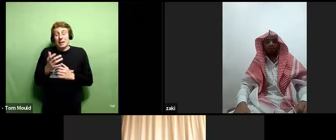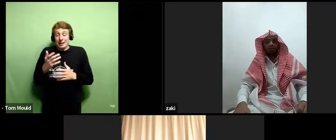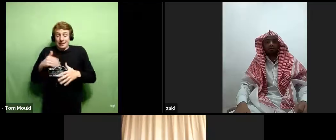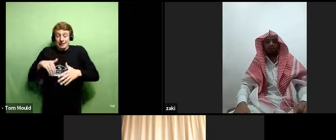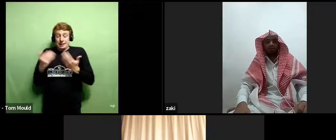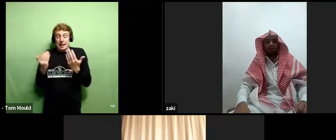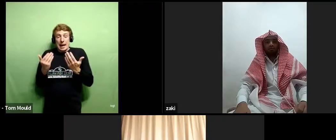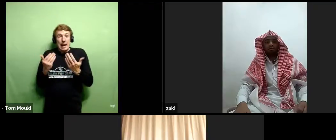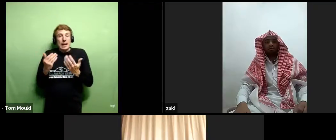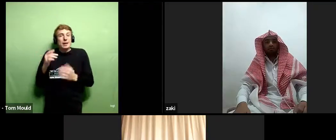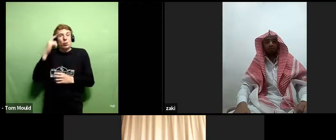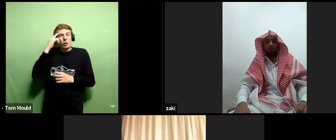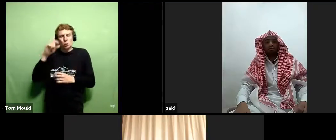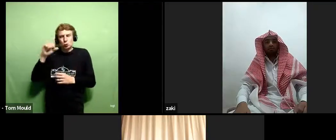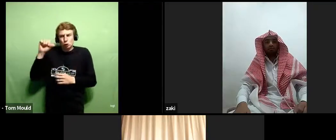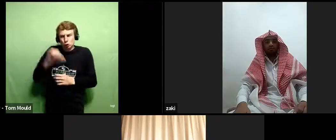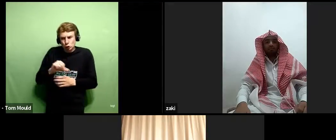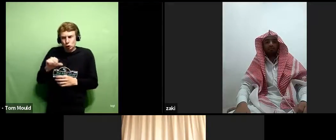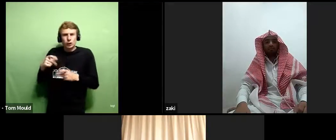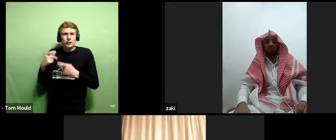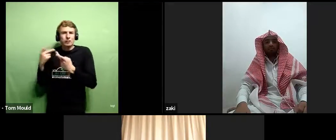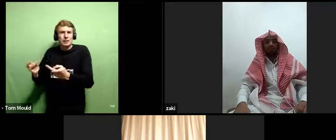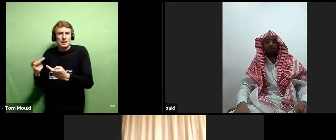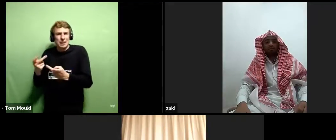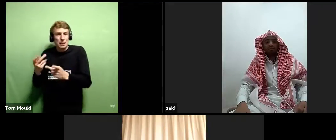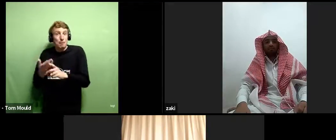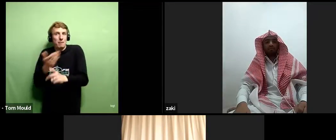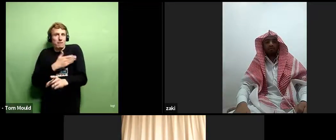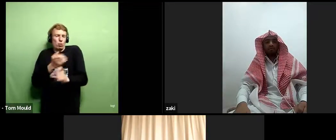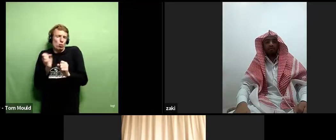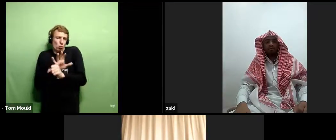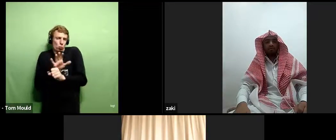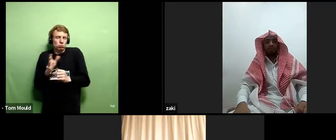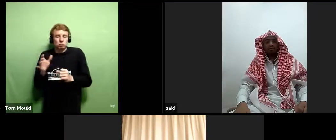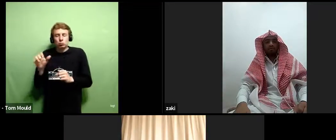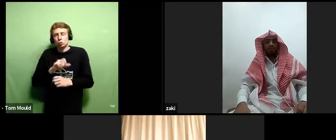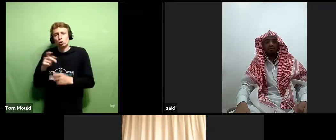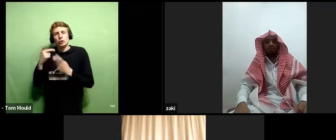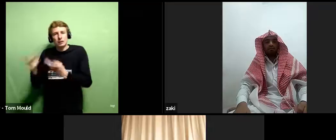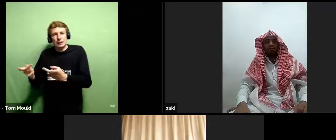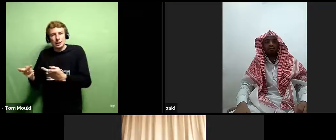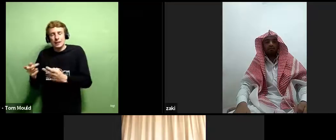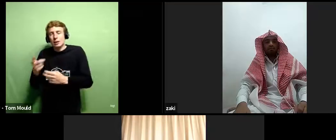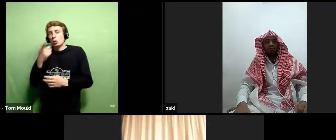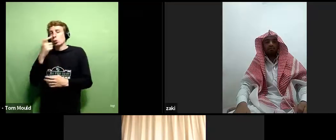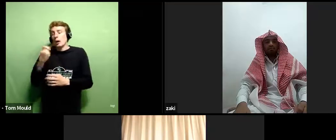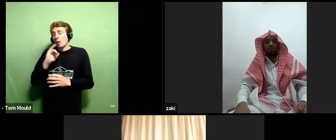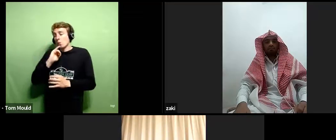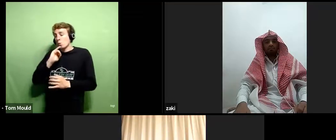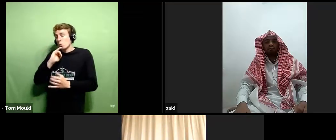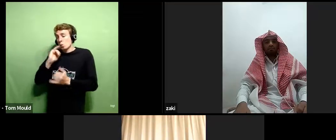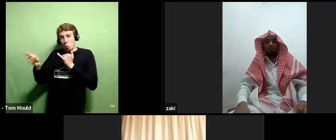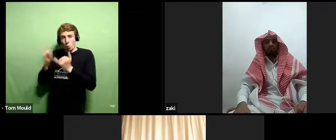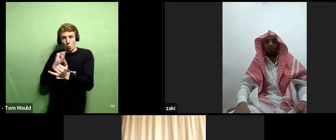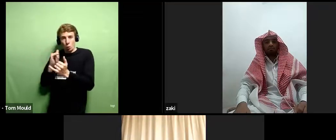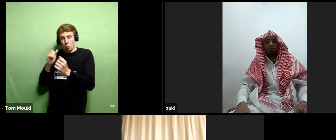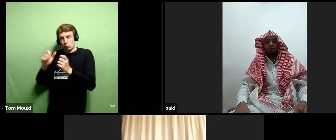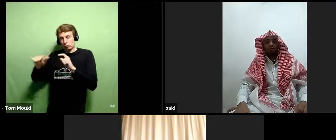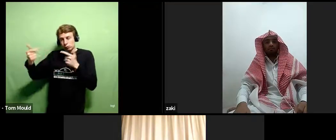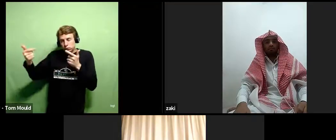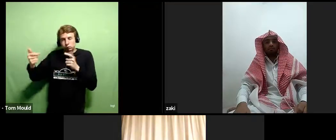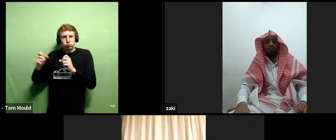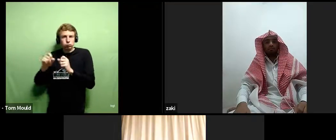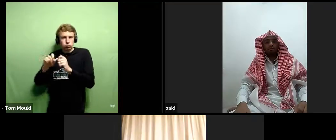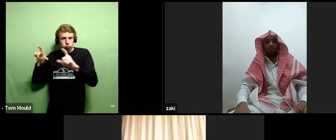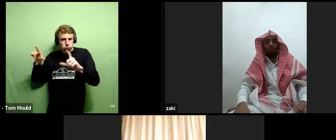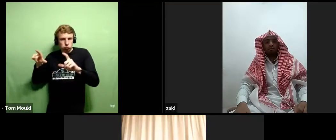this opportunity to call her. But he should only do so on the day that's her day. He